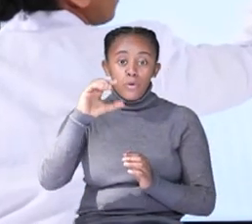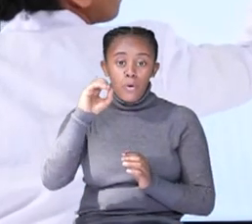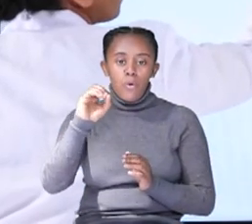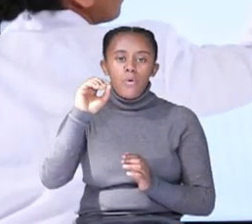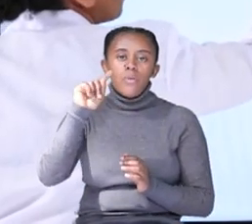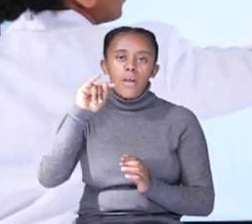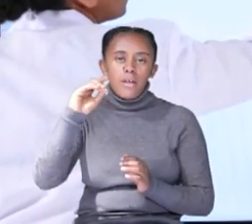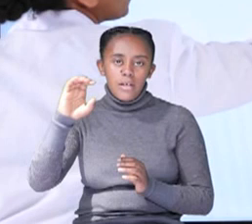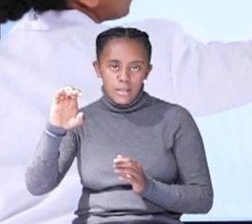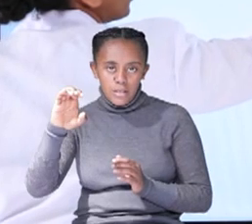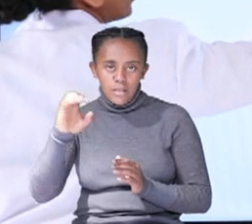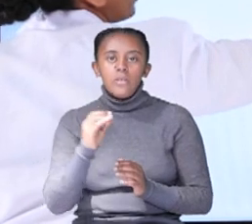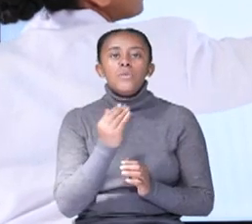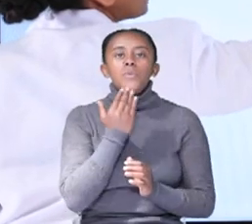sugar,